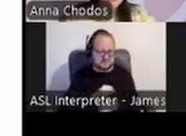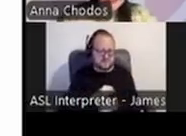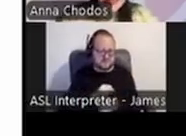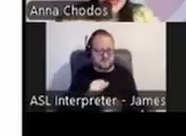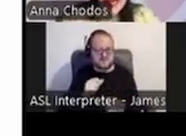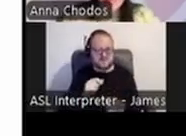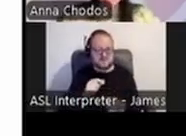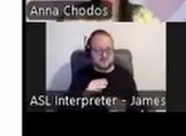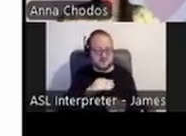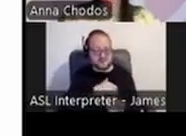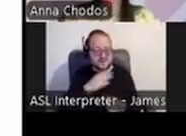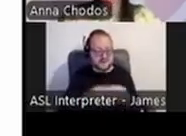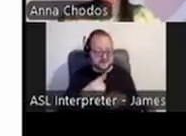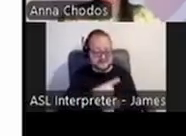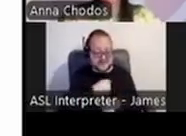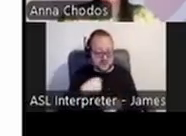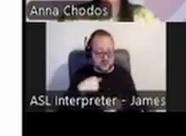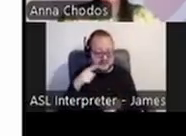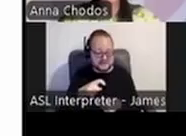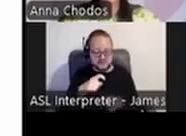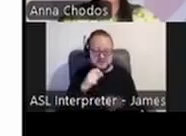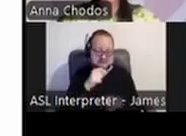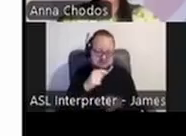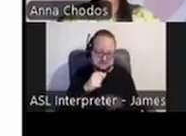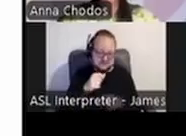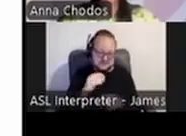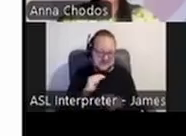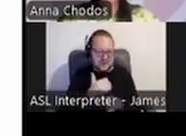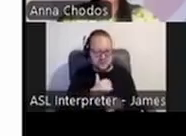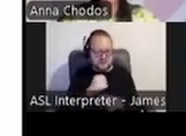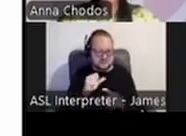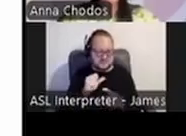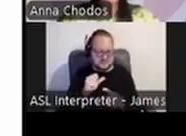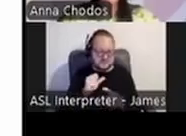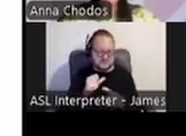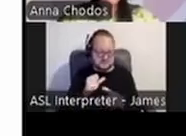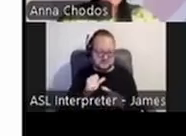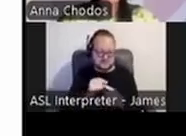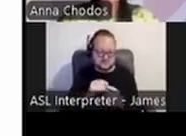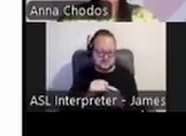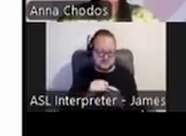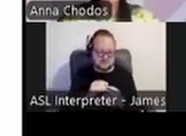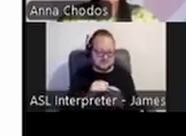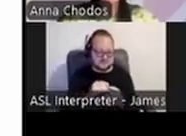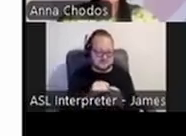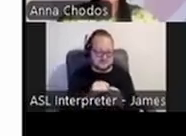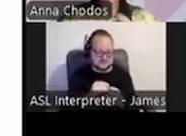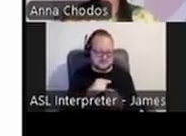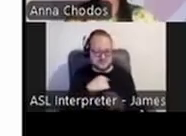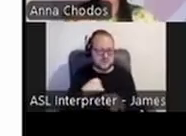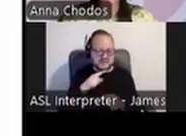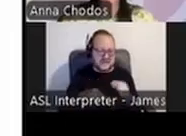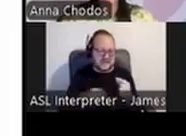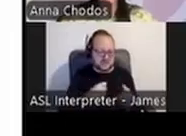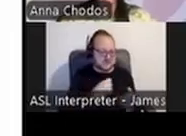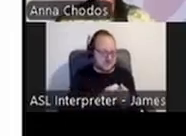a position where we can just support somebody to some sort of endless degree